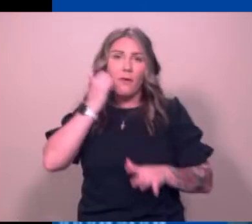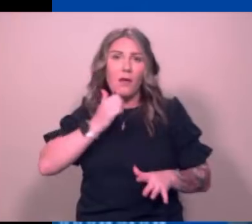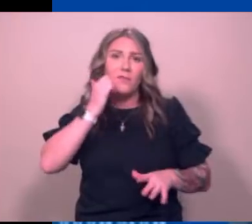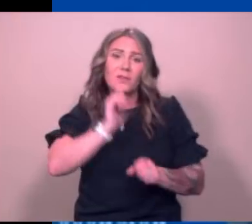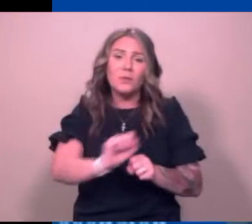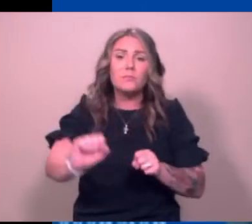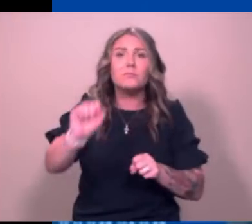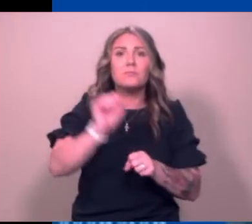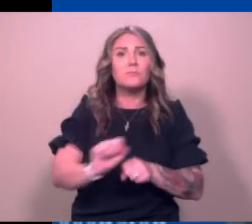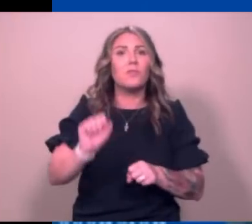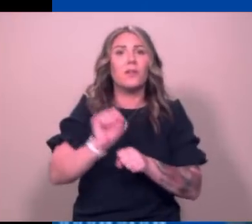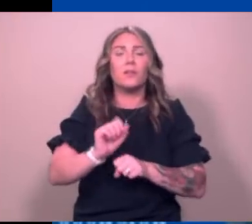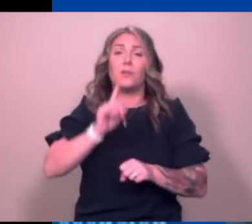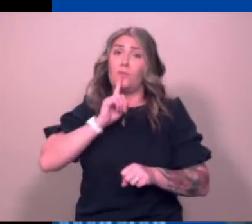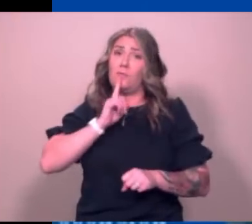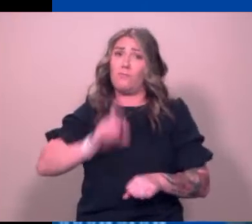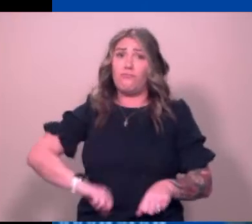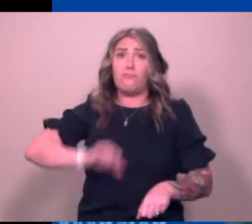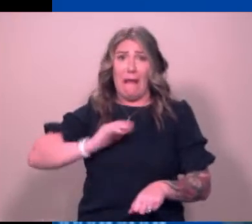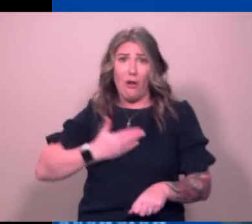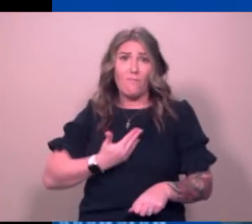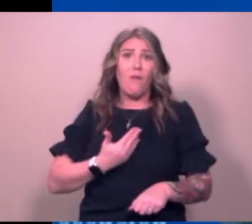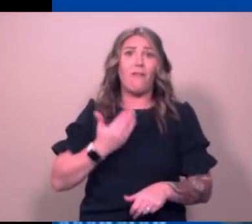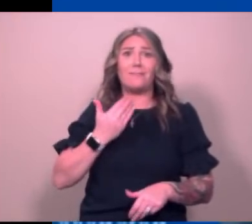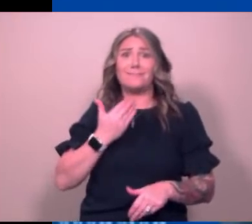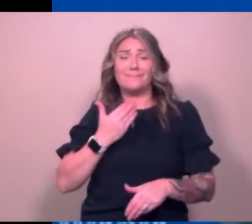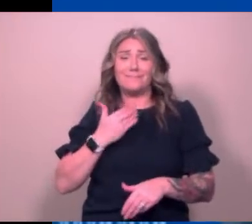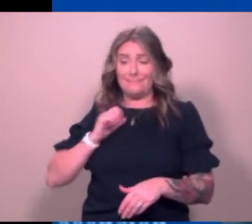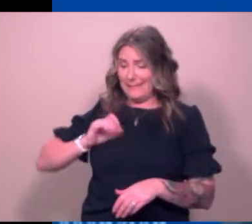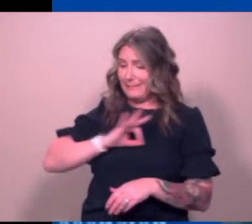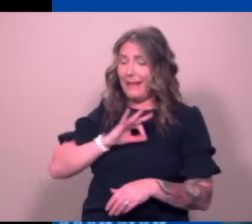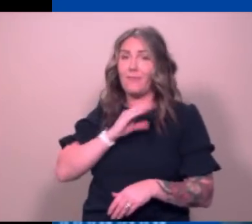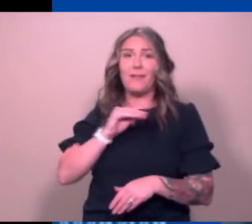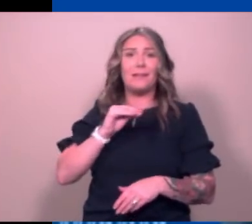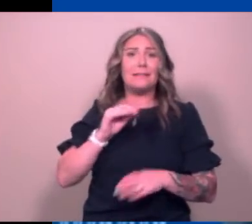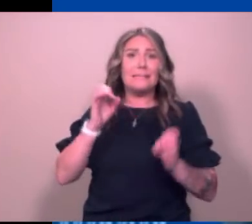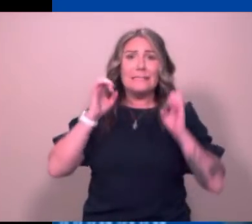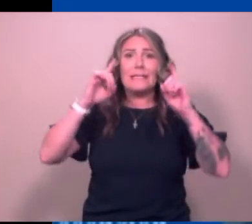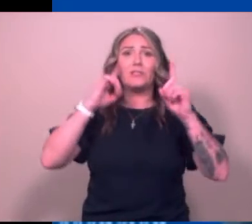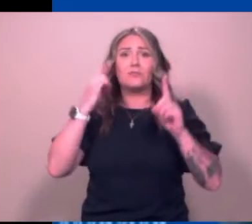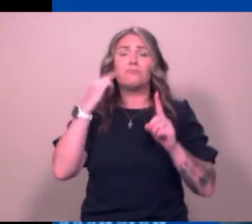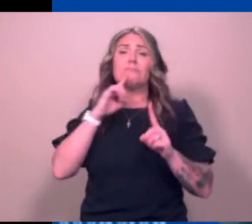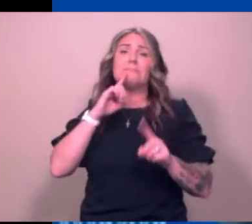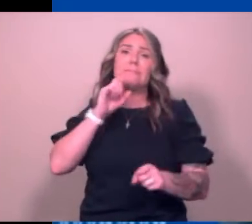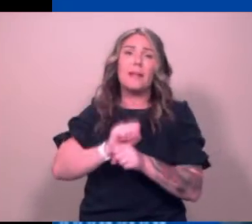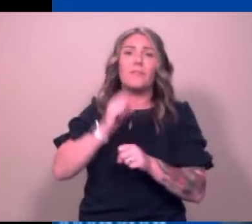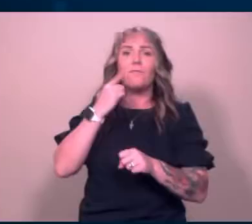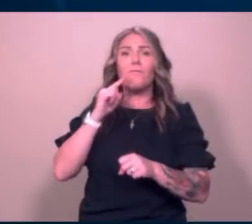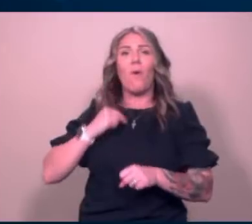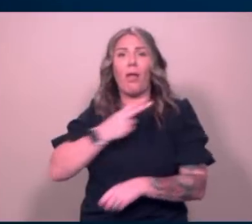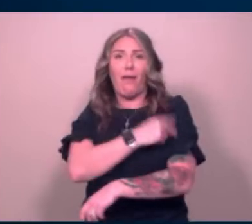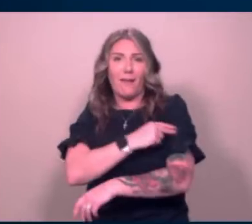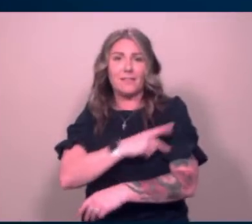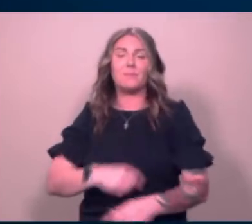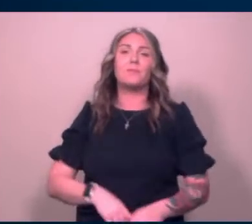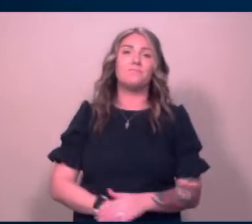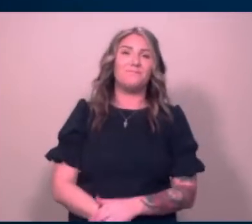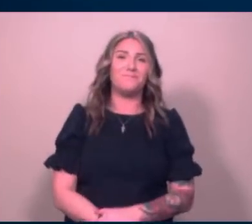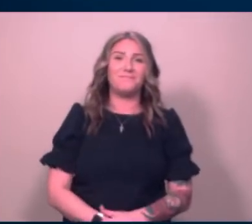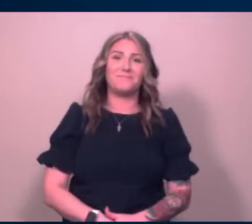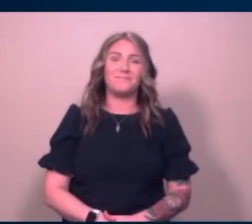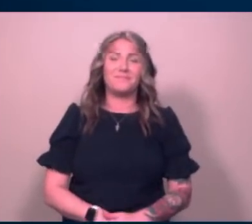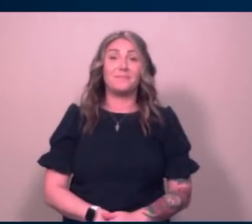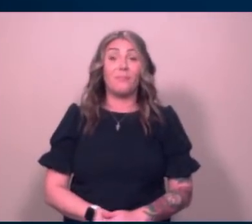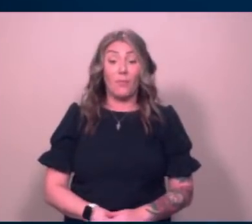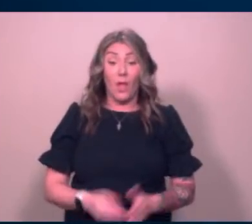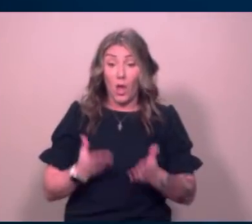the work. And I'm very proud of our staff and the dedication that they have for our hospitals and ministry. You bet. All